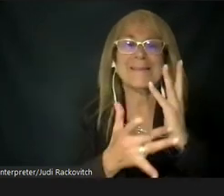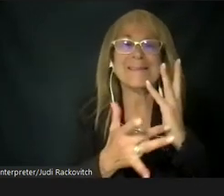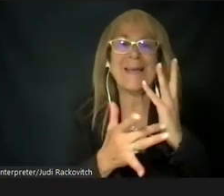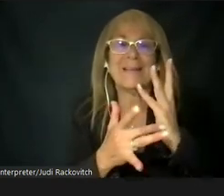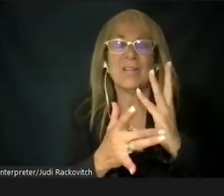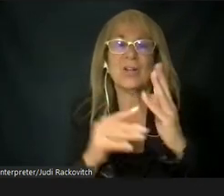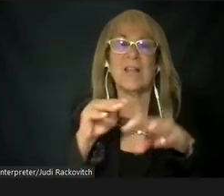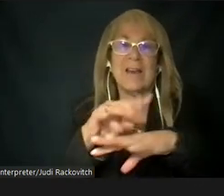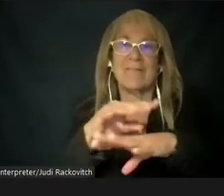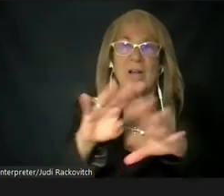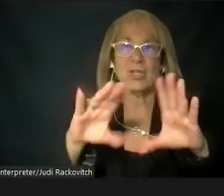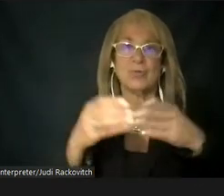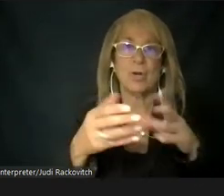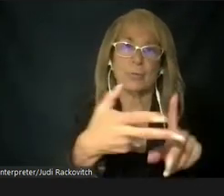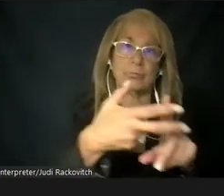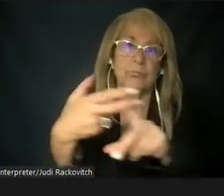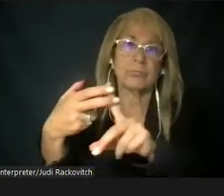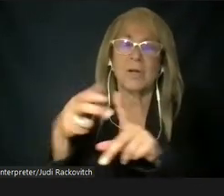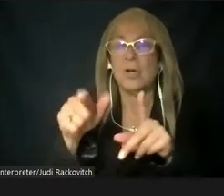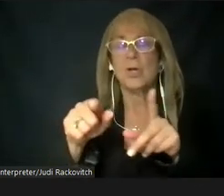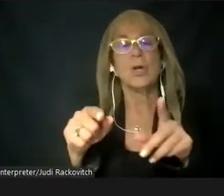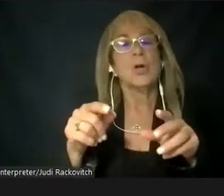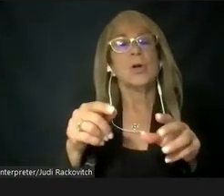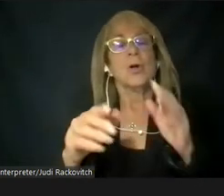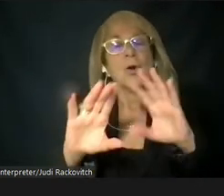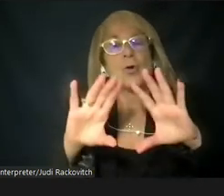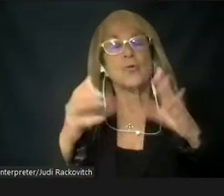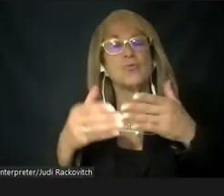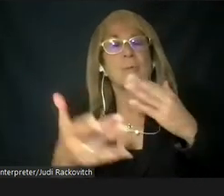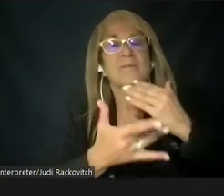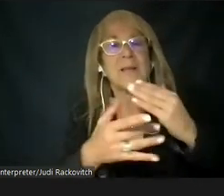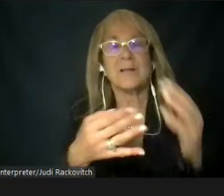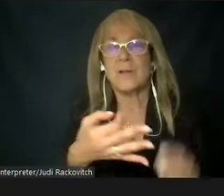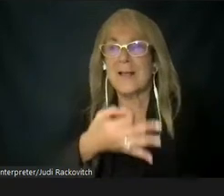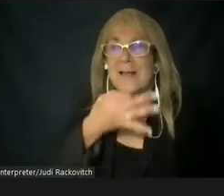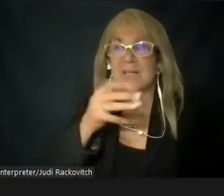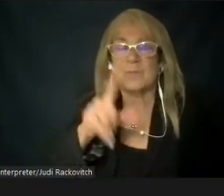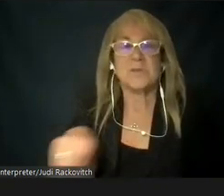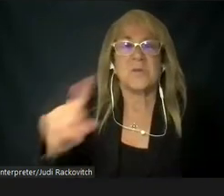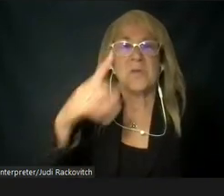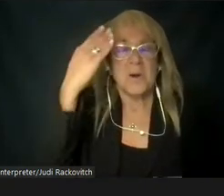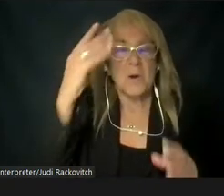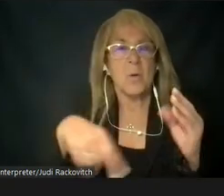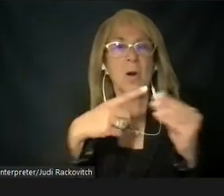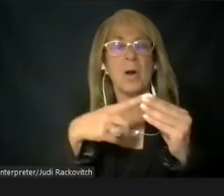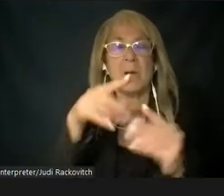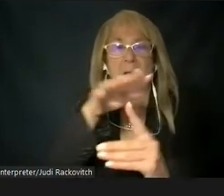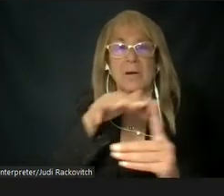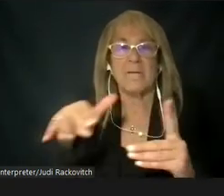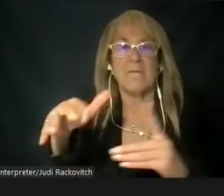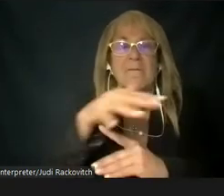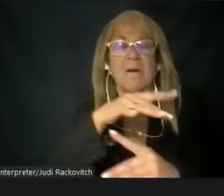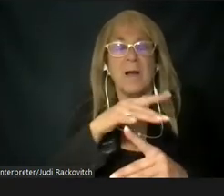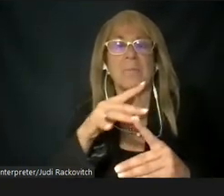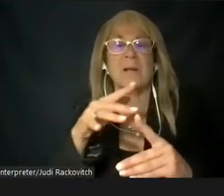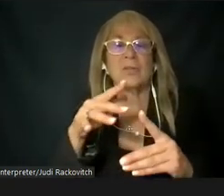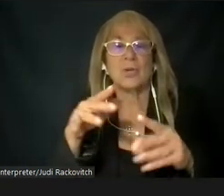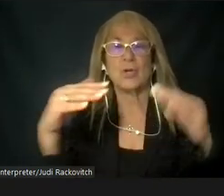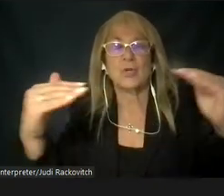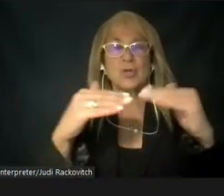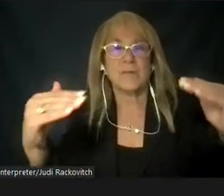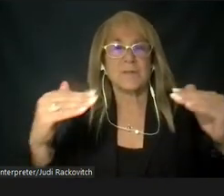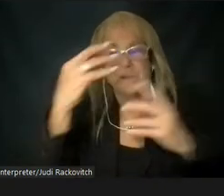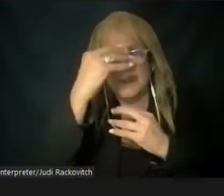together. This is a group of technical experts who have knowledge of environmental justice considerations and can share concerns drawn from throughout the study area.